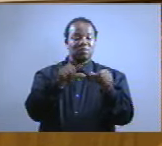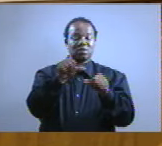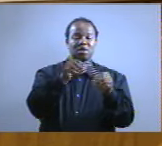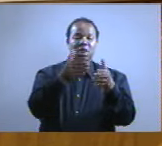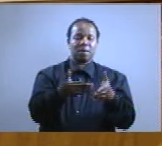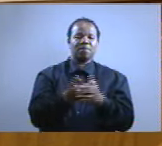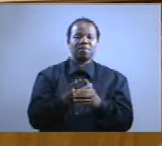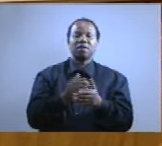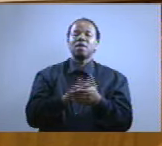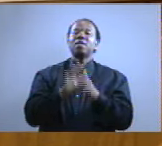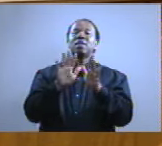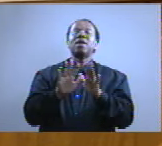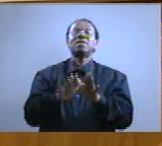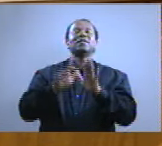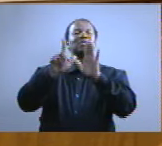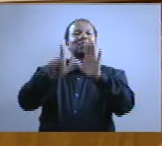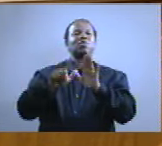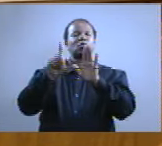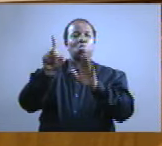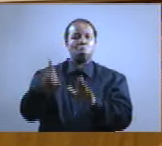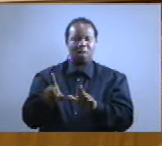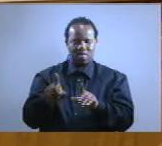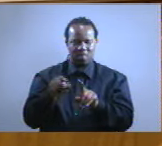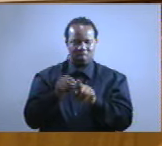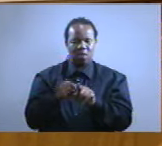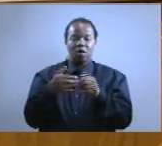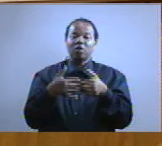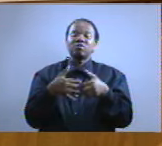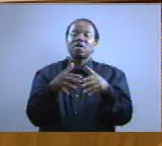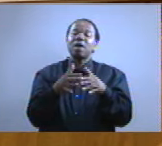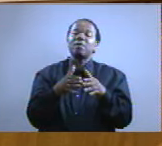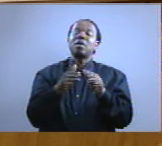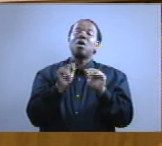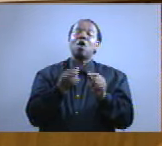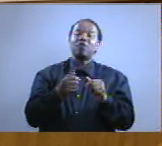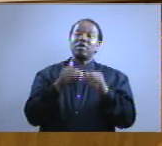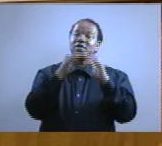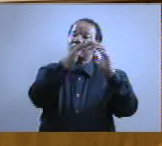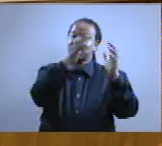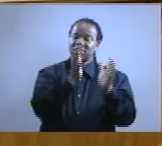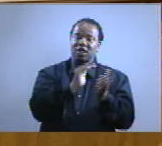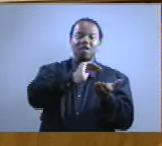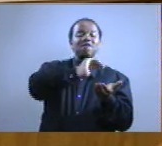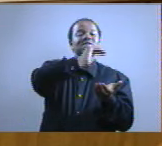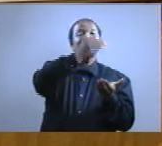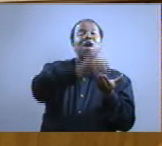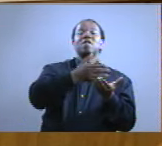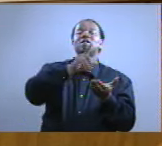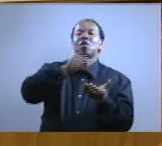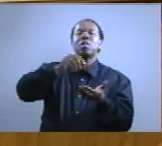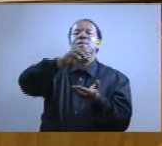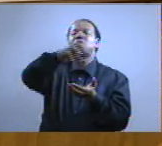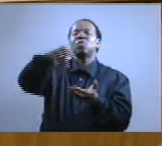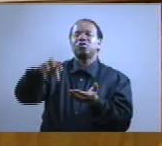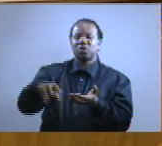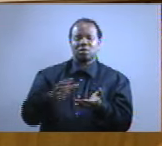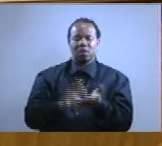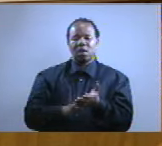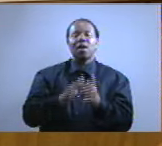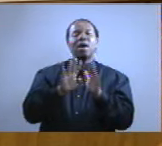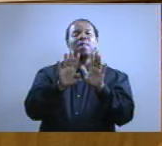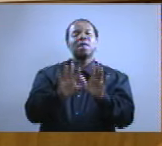the 1971 International Convention on the Establishment of the International Fund for Oil Pollution Damage, and the